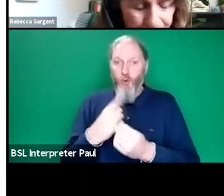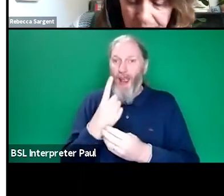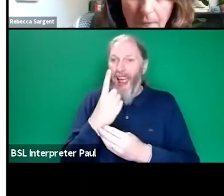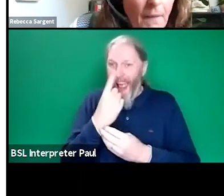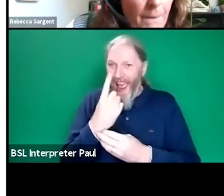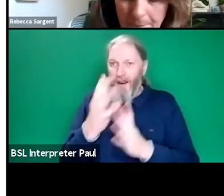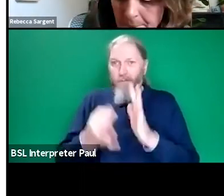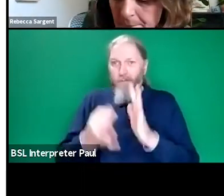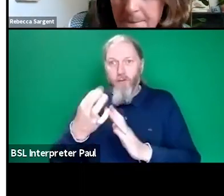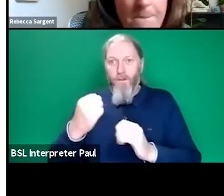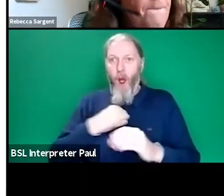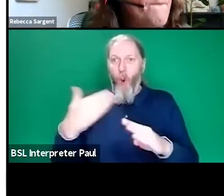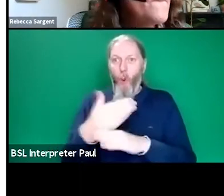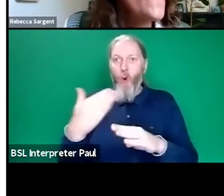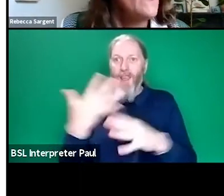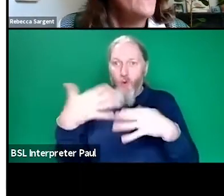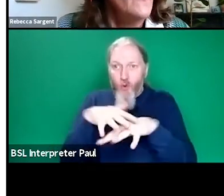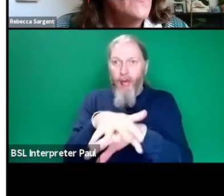localities.